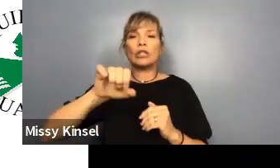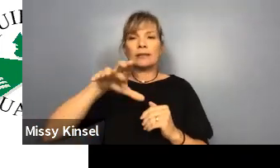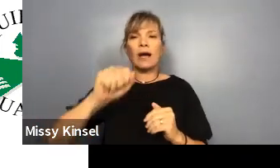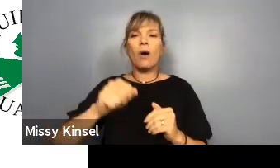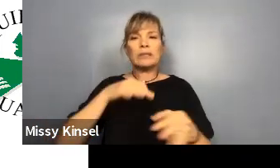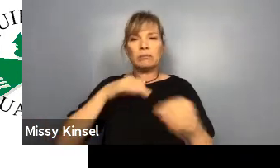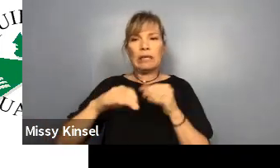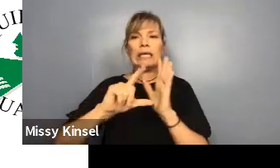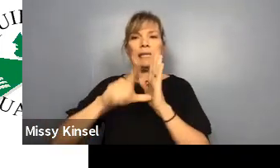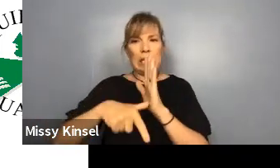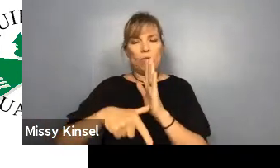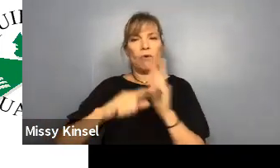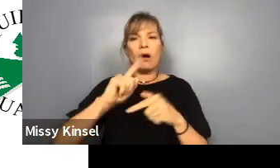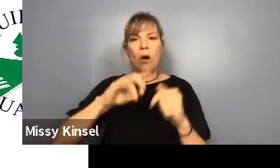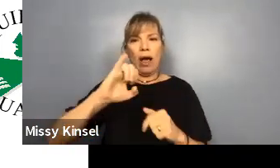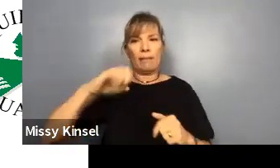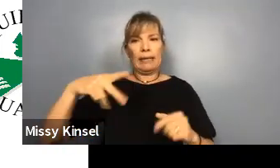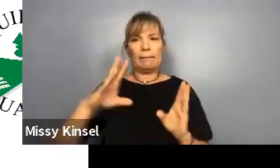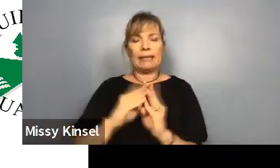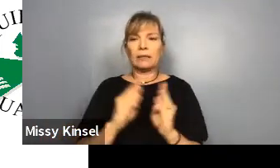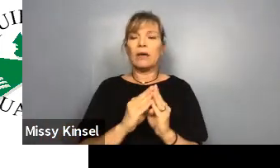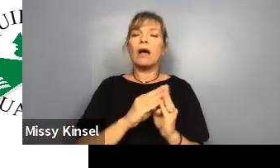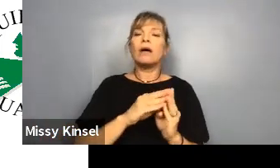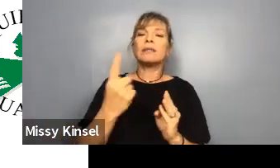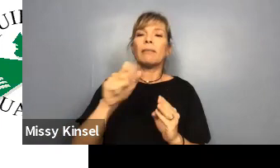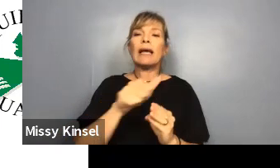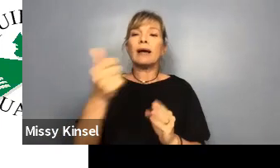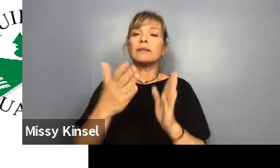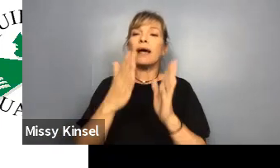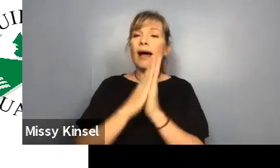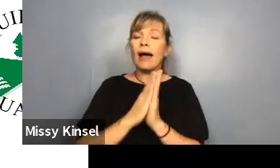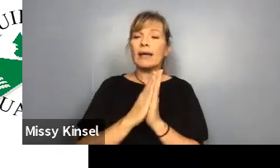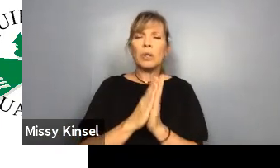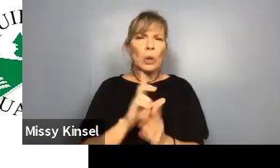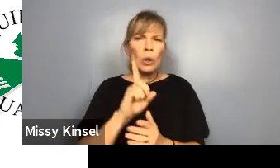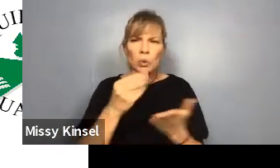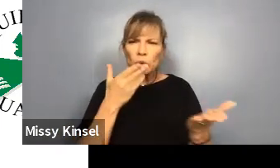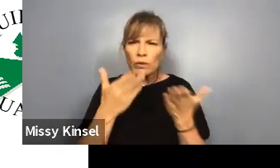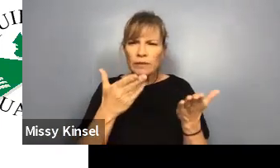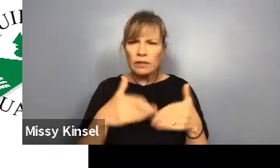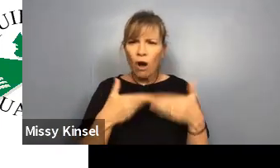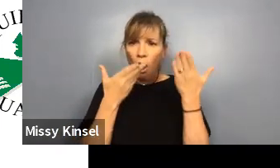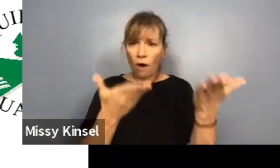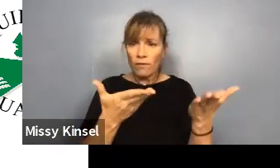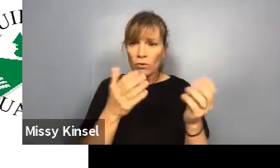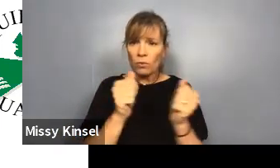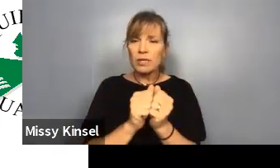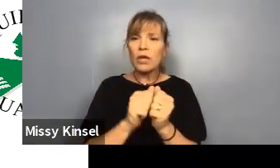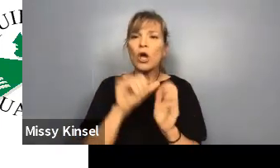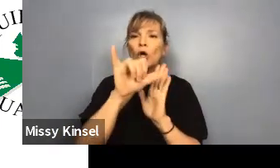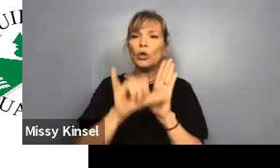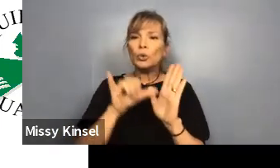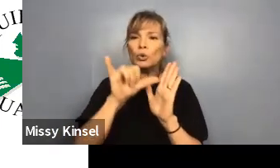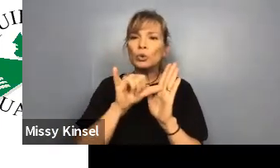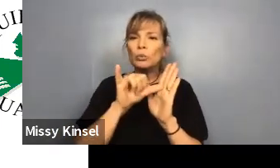little bit. We got another question asking, do services offered with YouTube videos